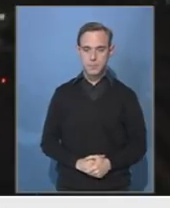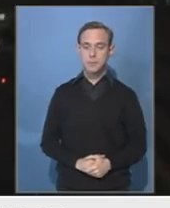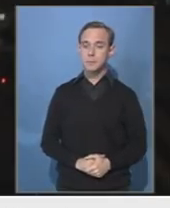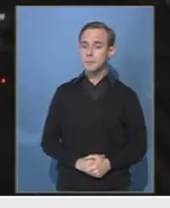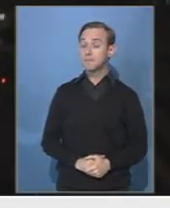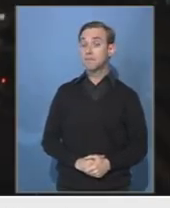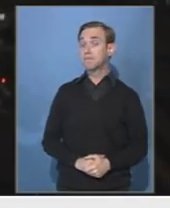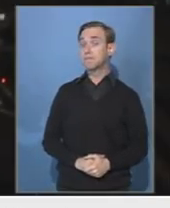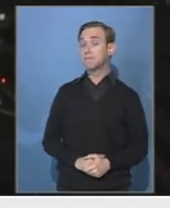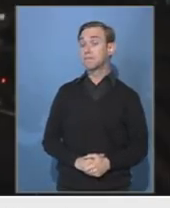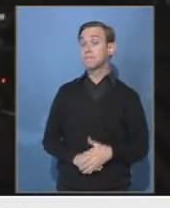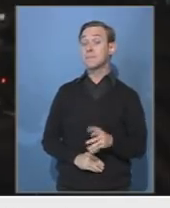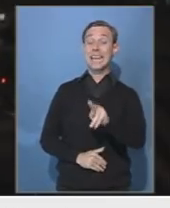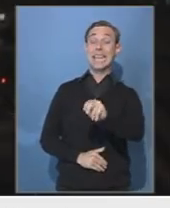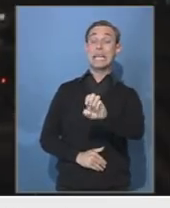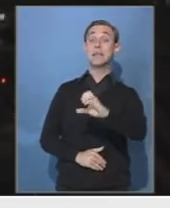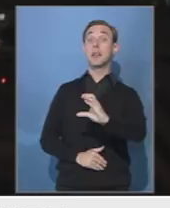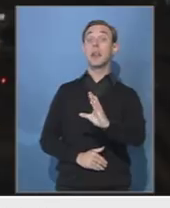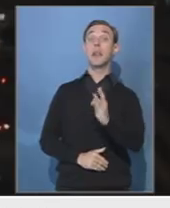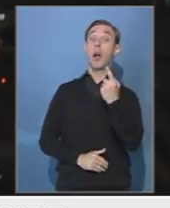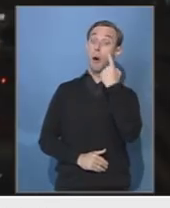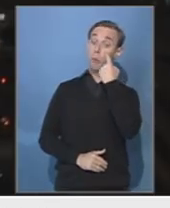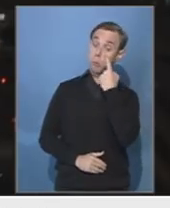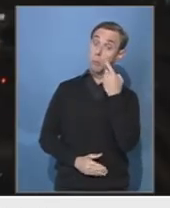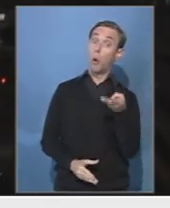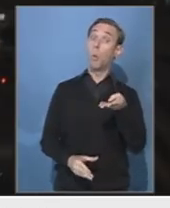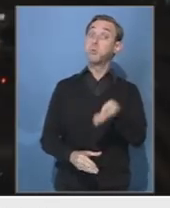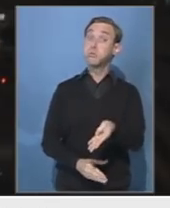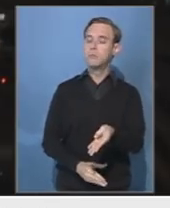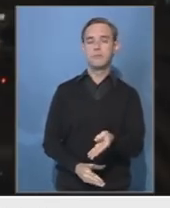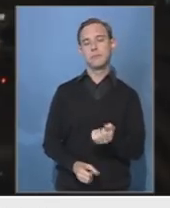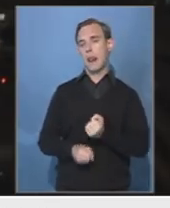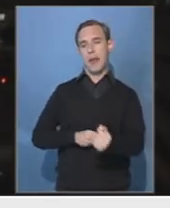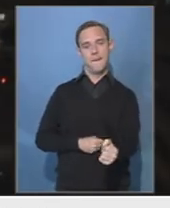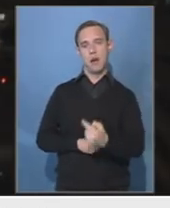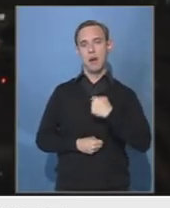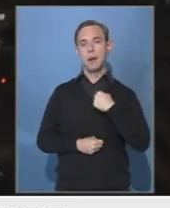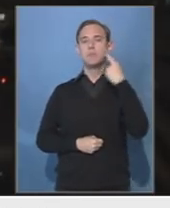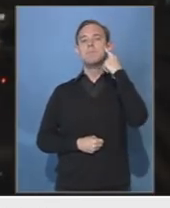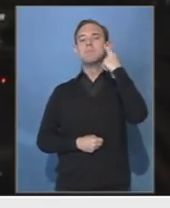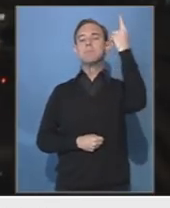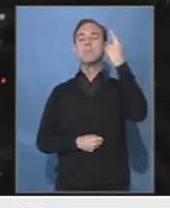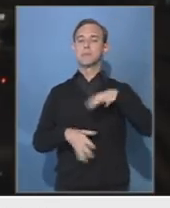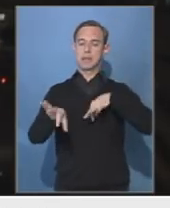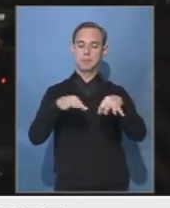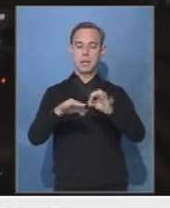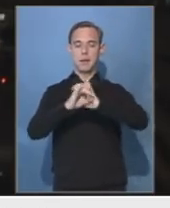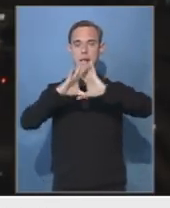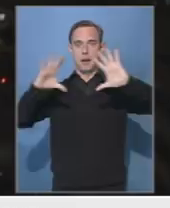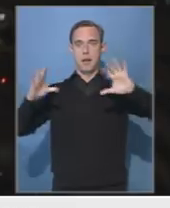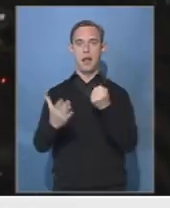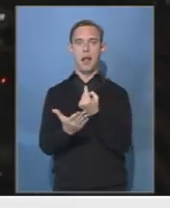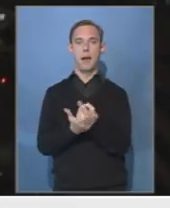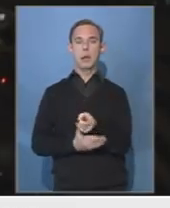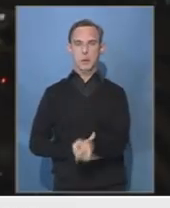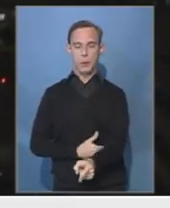So I was never on the NEC, so I've never been in an NEC meeting, but I can tell you from other ANC meetings that usually would happen is people would